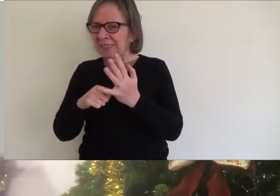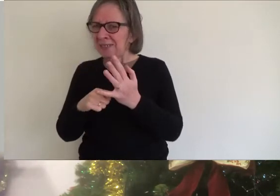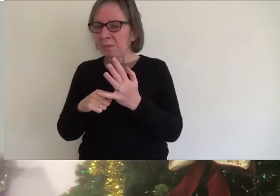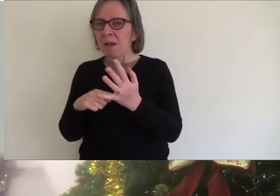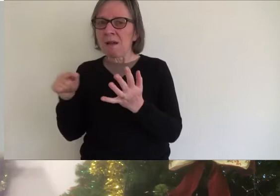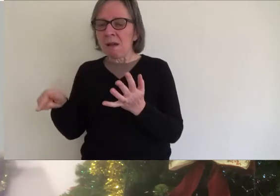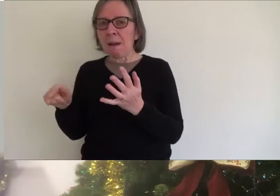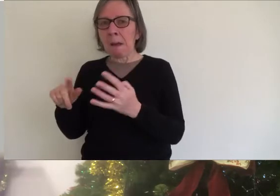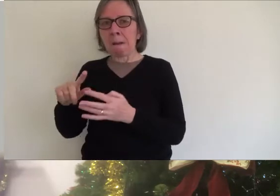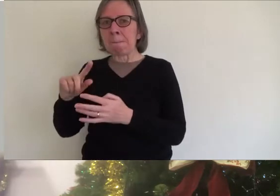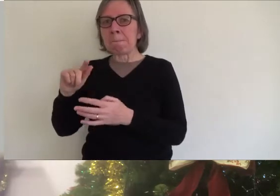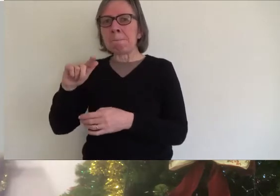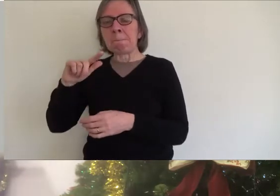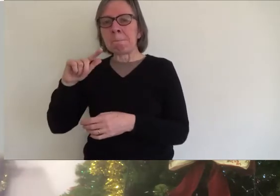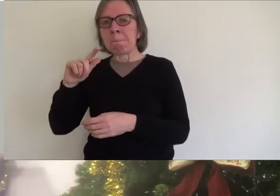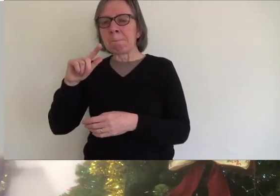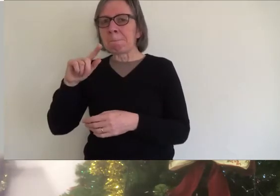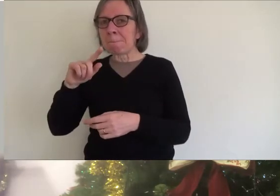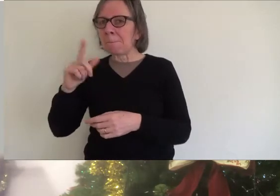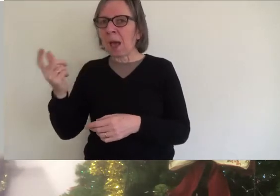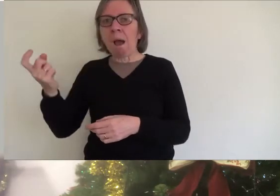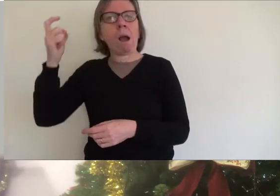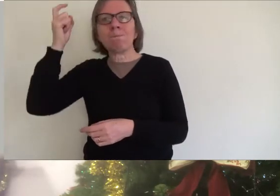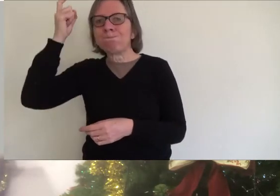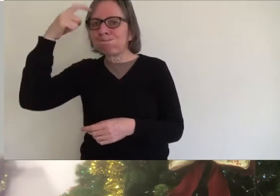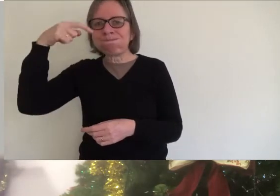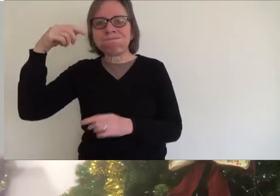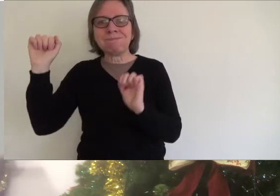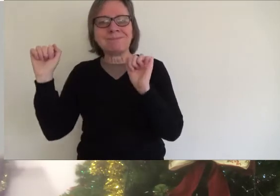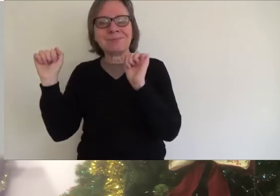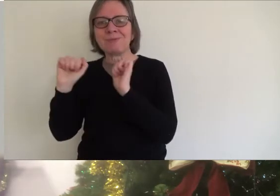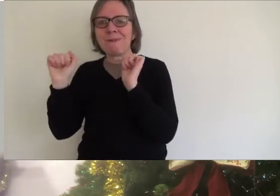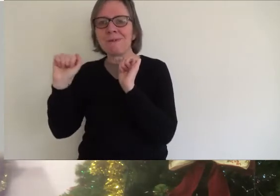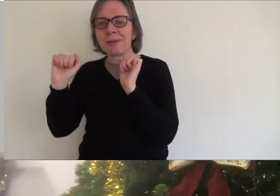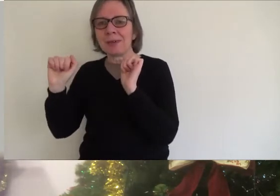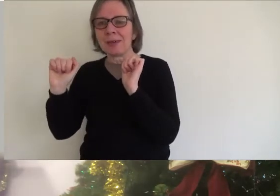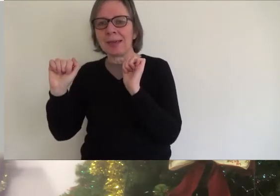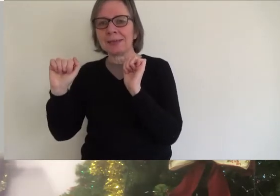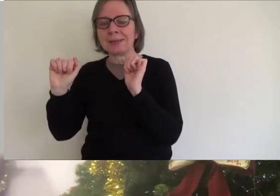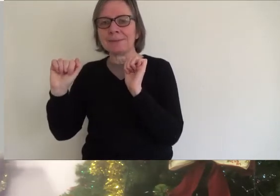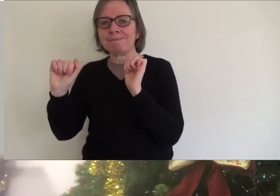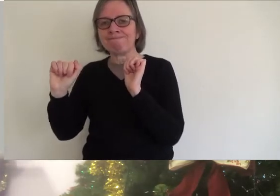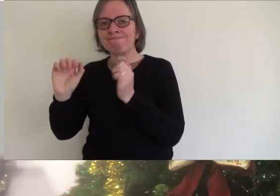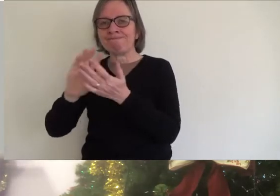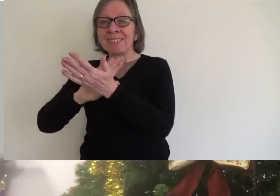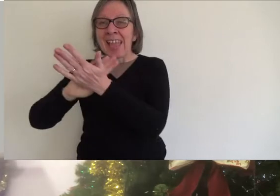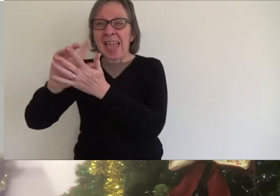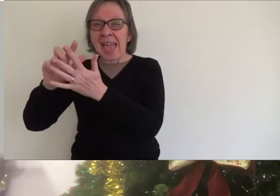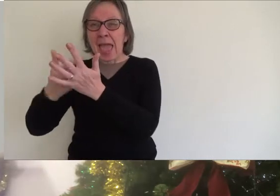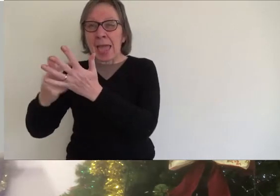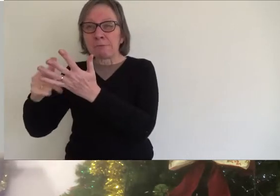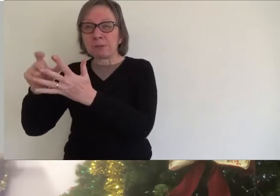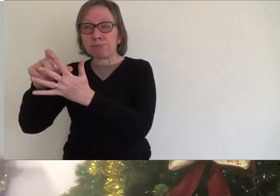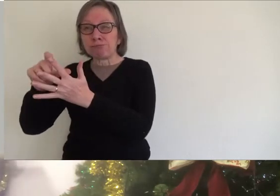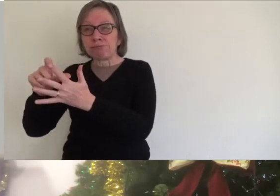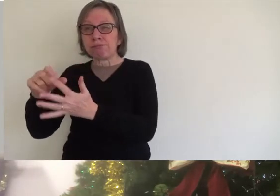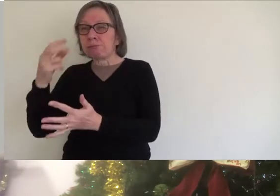only Herod when he says, well, what's happening here, that they went and looked and they found the clues in God's word.